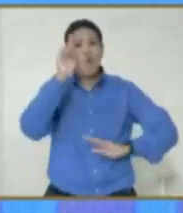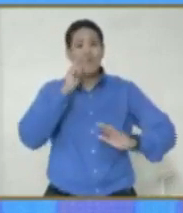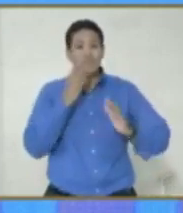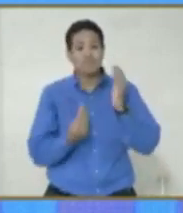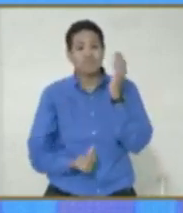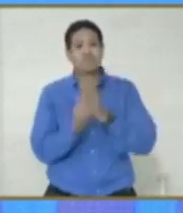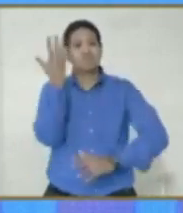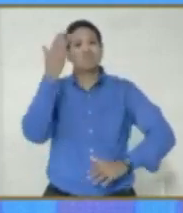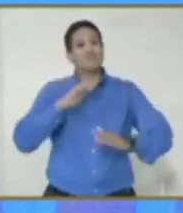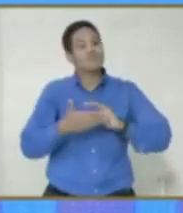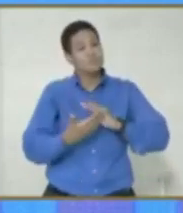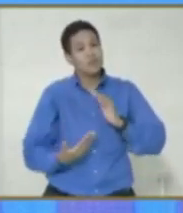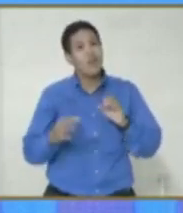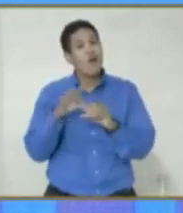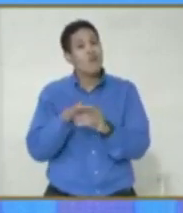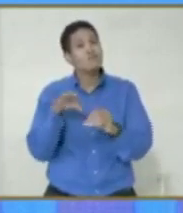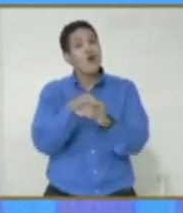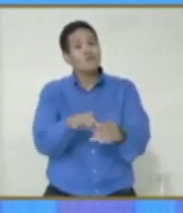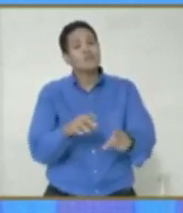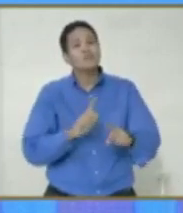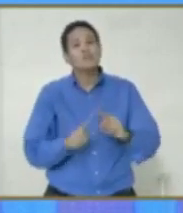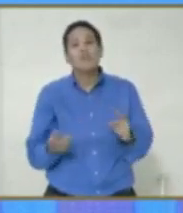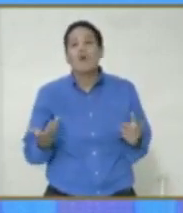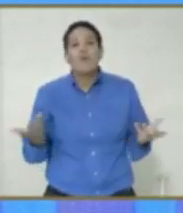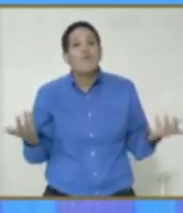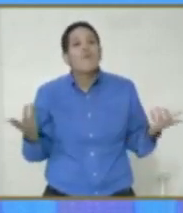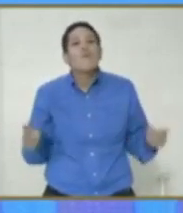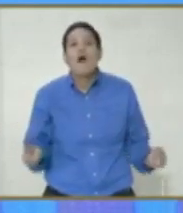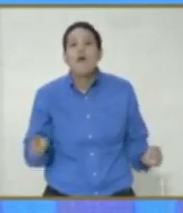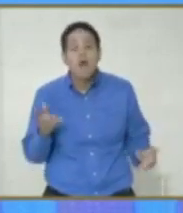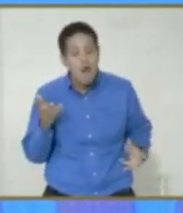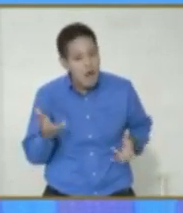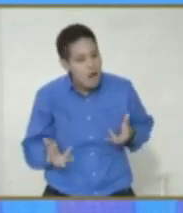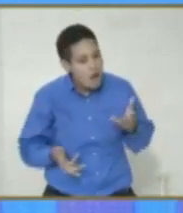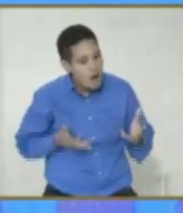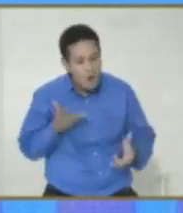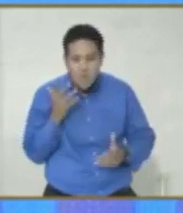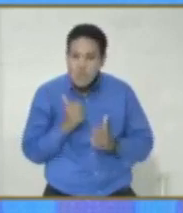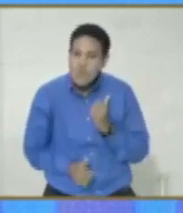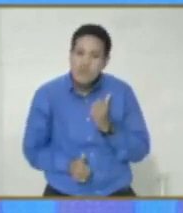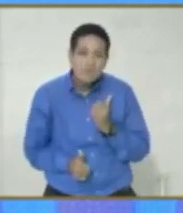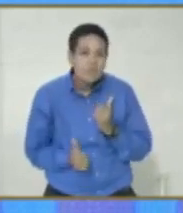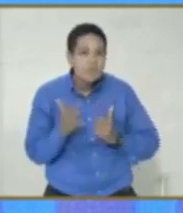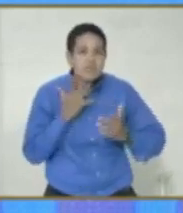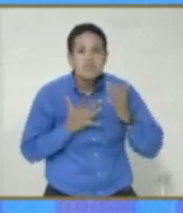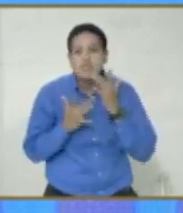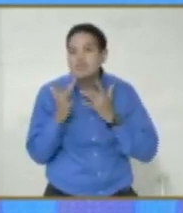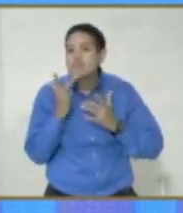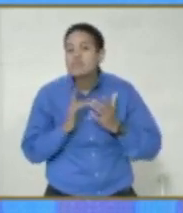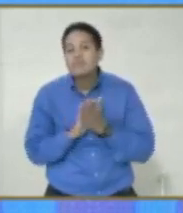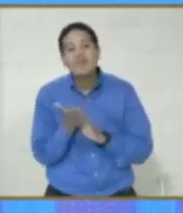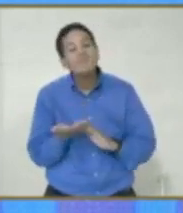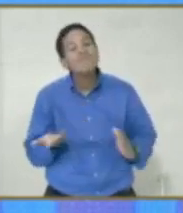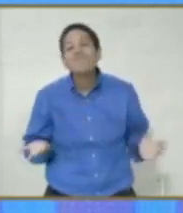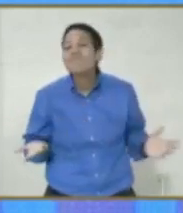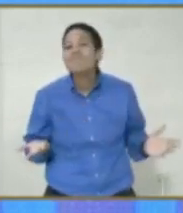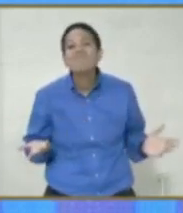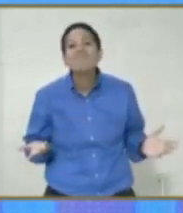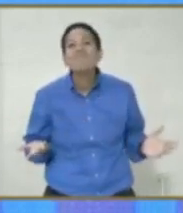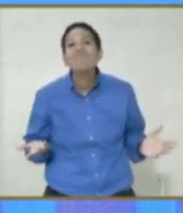development of Jamaica, but has fallen on hard times. It is the commitment of the Andrew